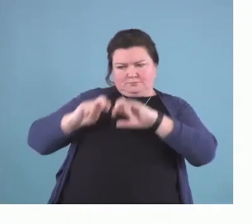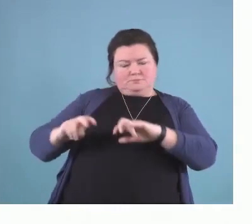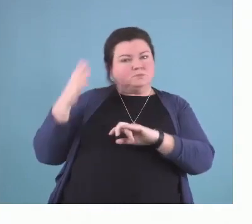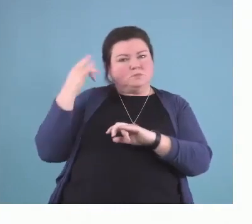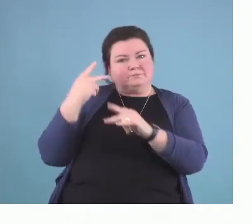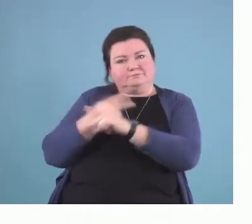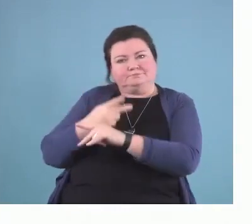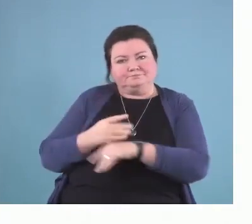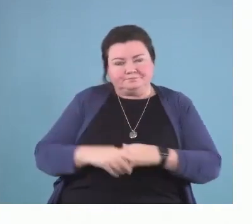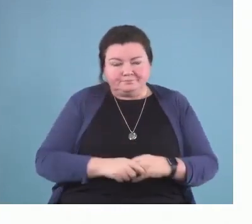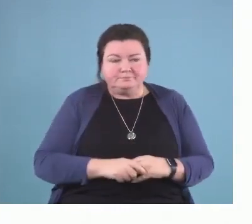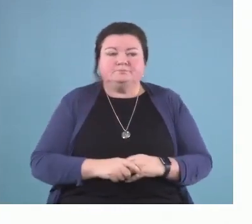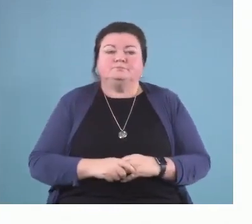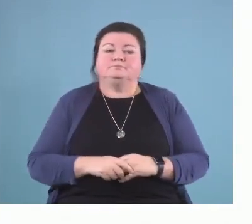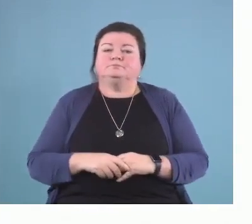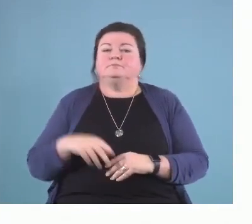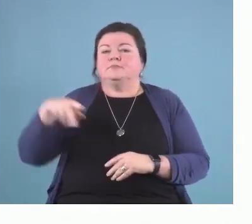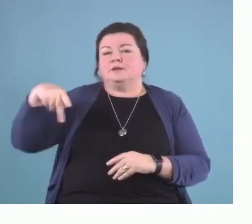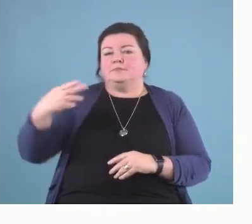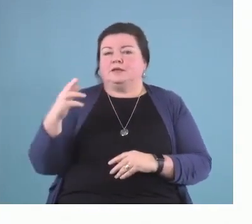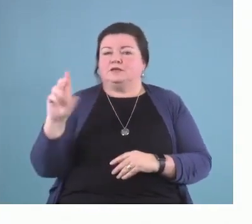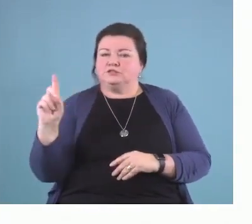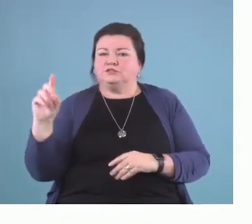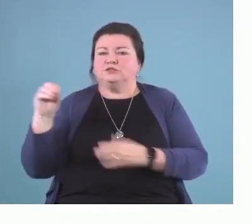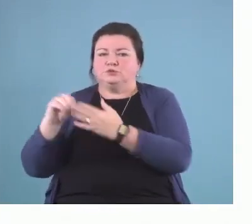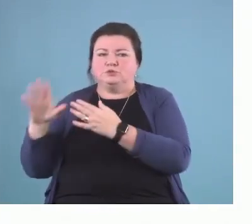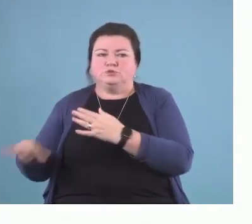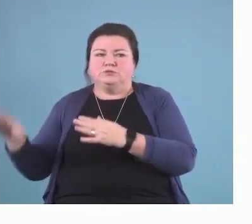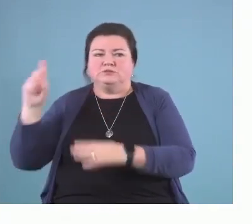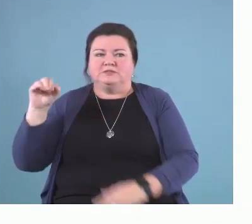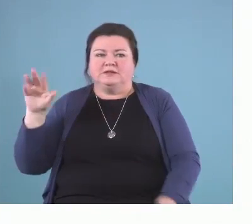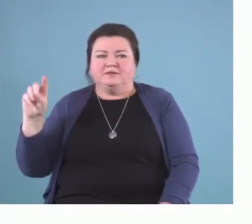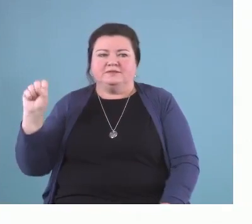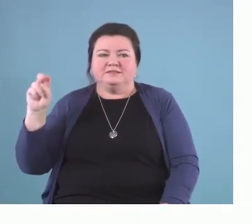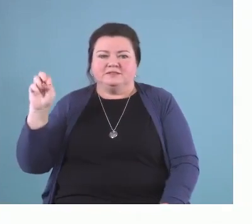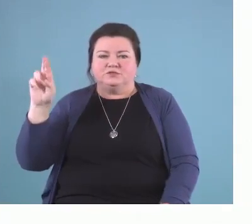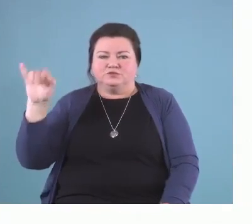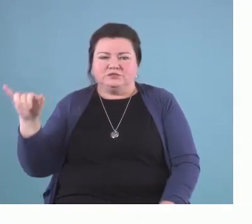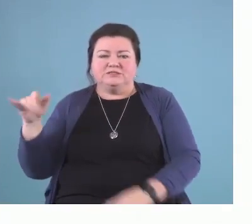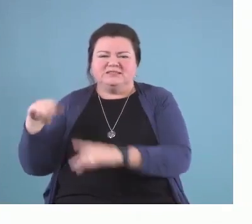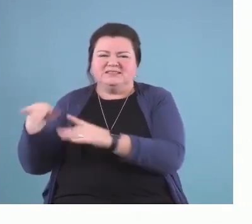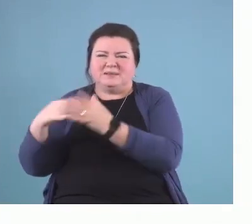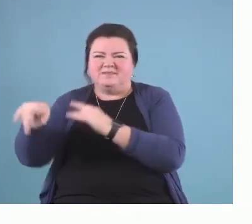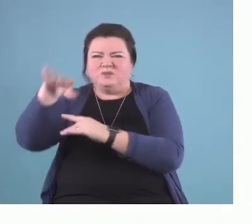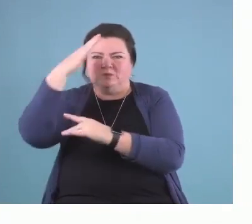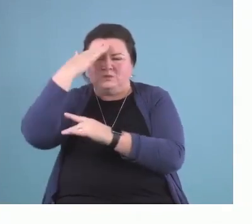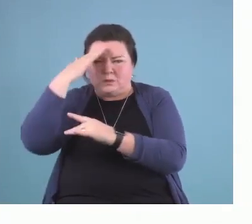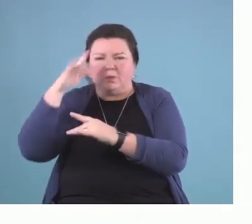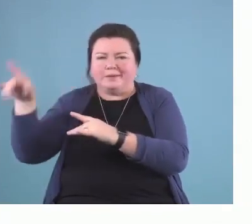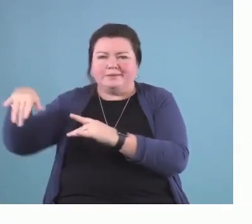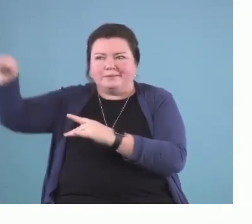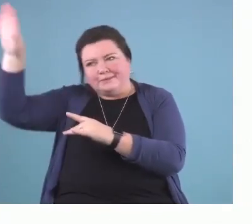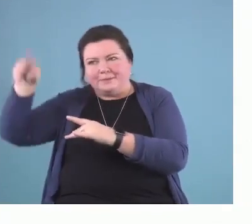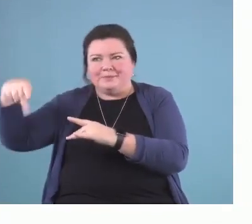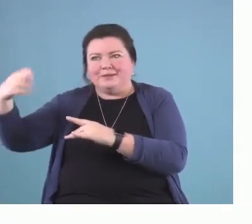So, my PhD student, David Sindry, which some of you may know because he's been around for a long time, but now he's working on his PhD. So,